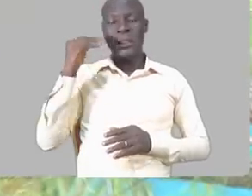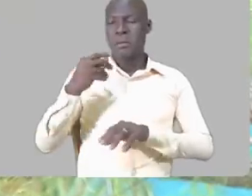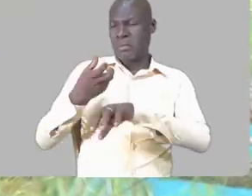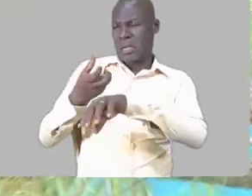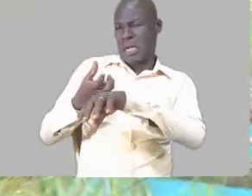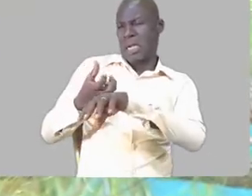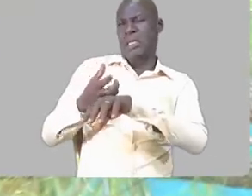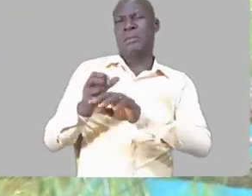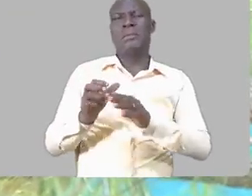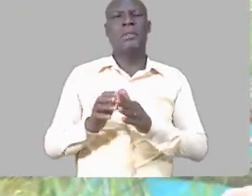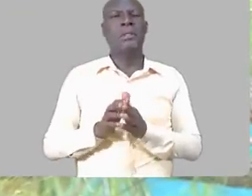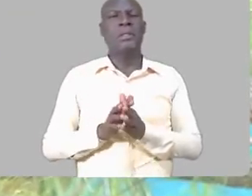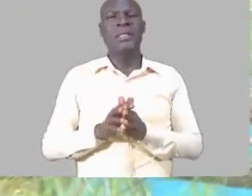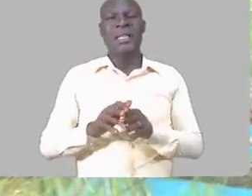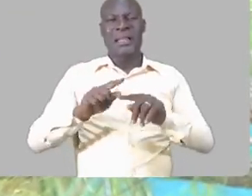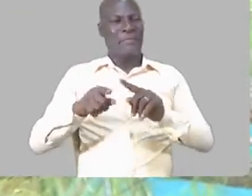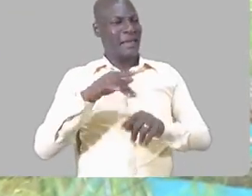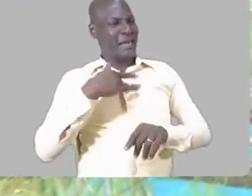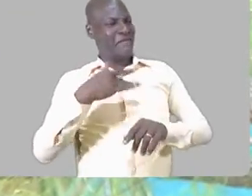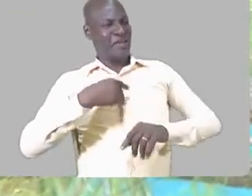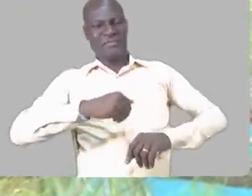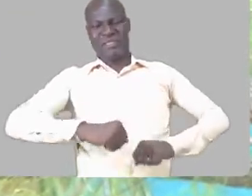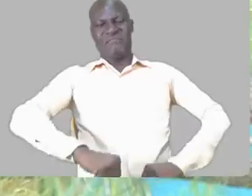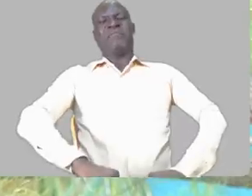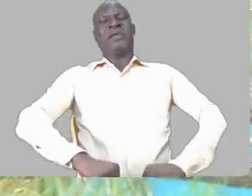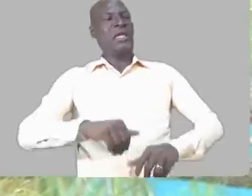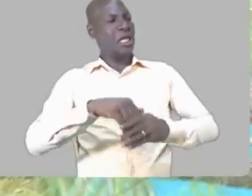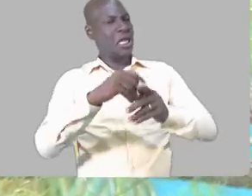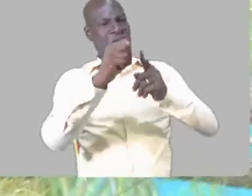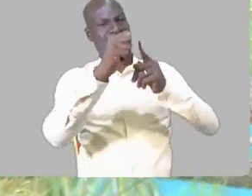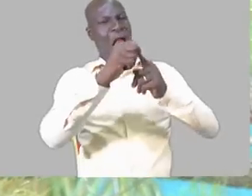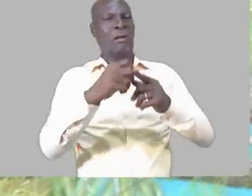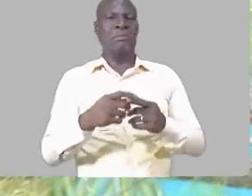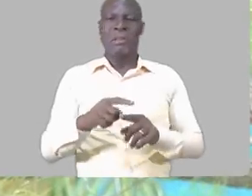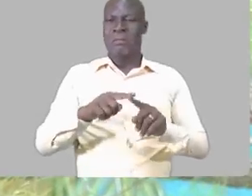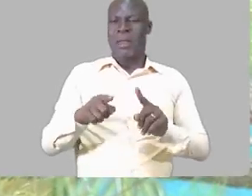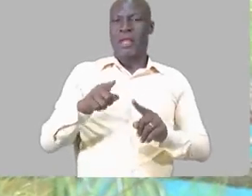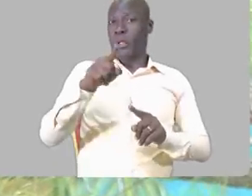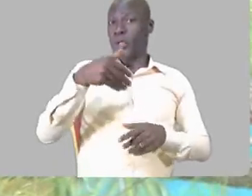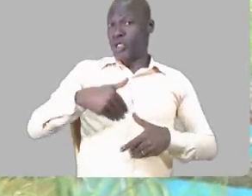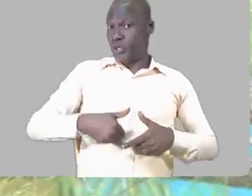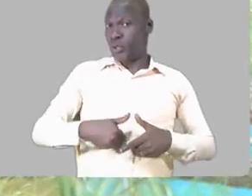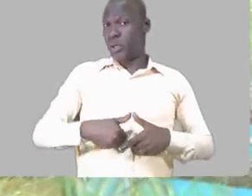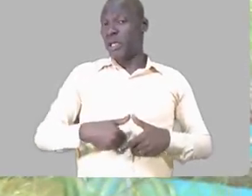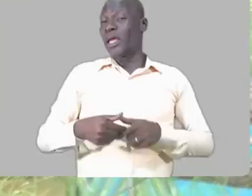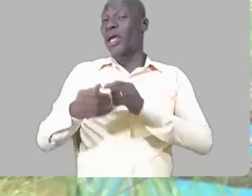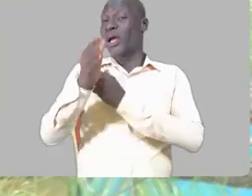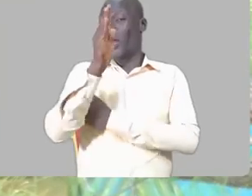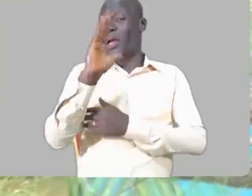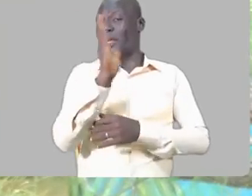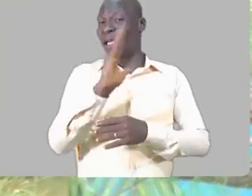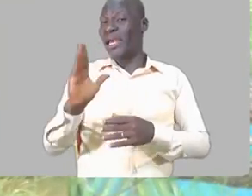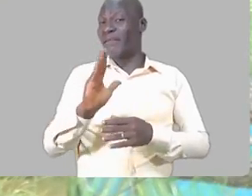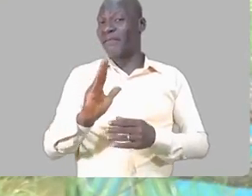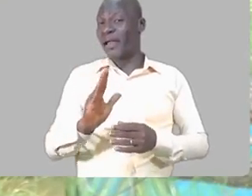awre ho. Na wo ye no ho akesesem. It is all your young man and also your young lady. Anya mesem bia antu